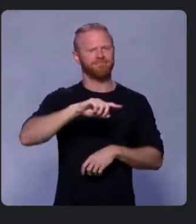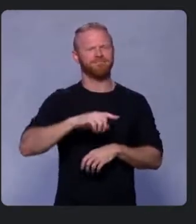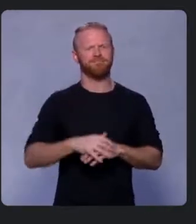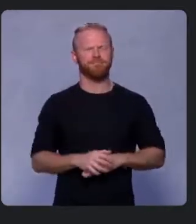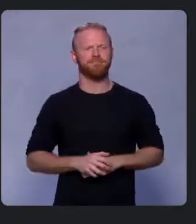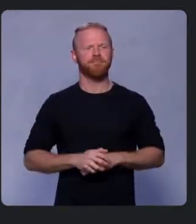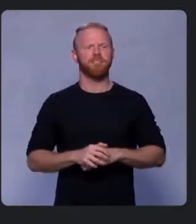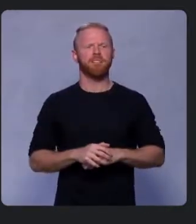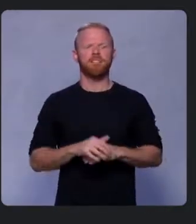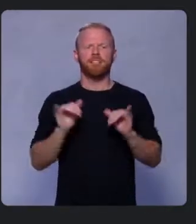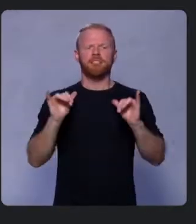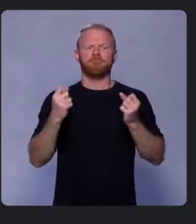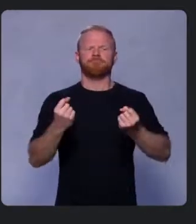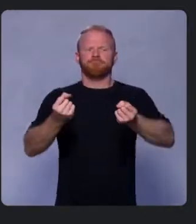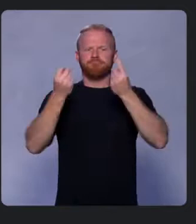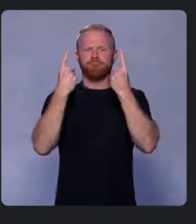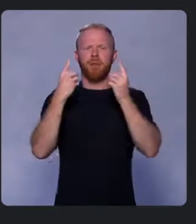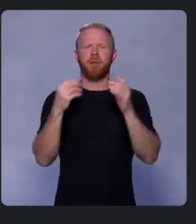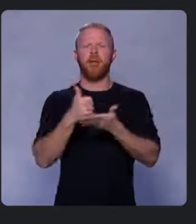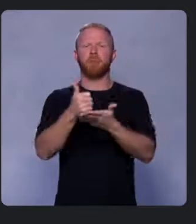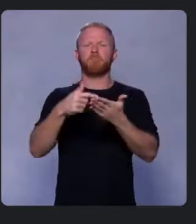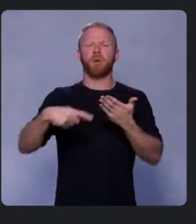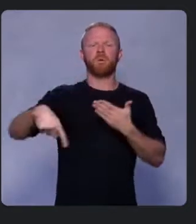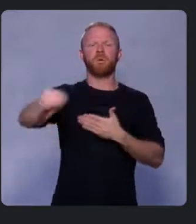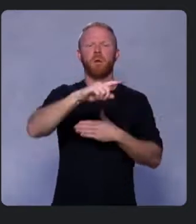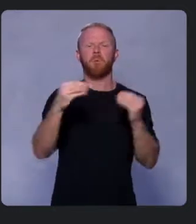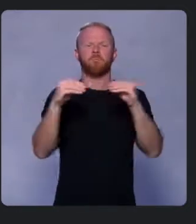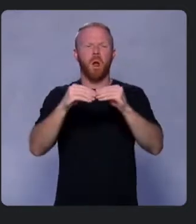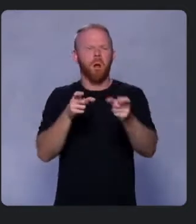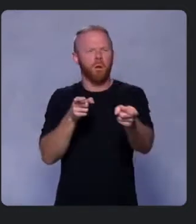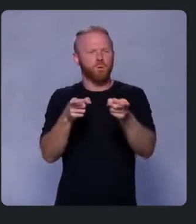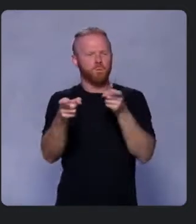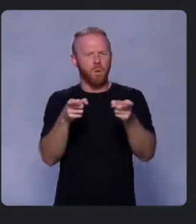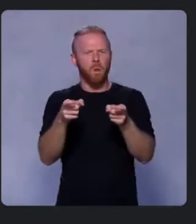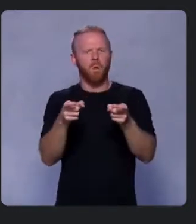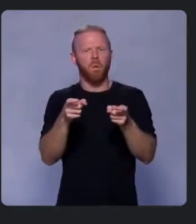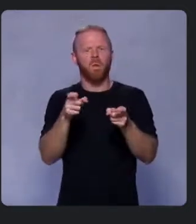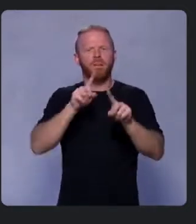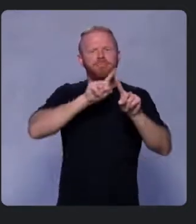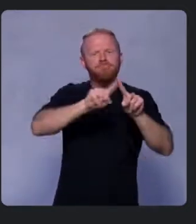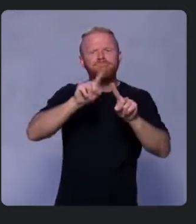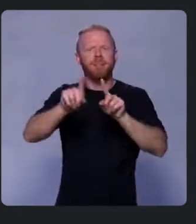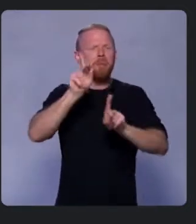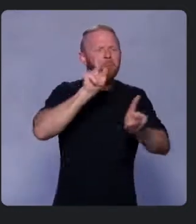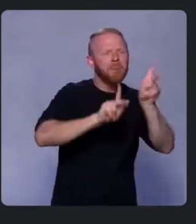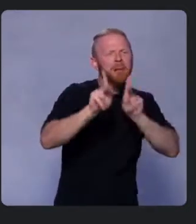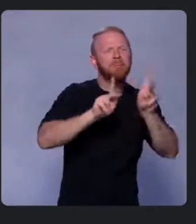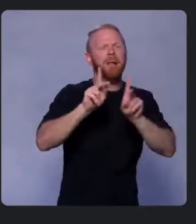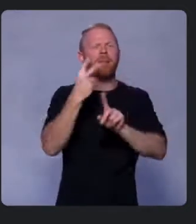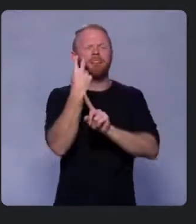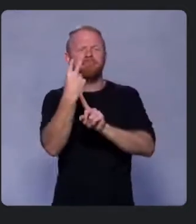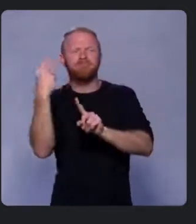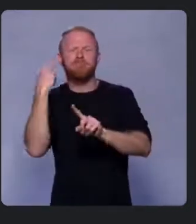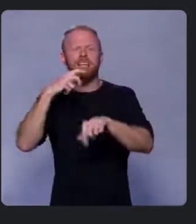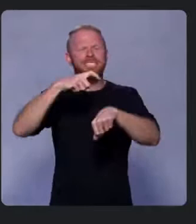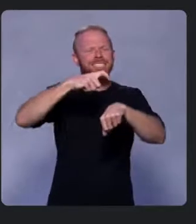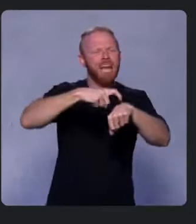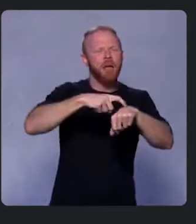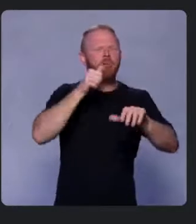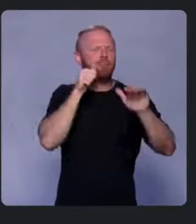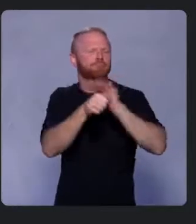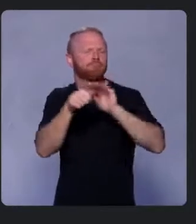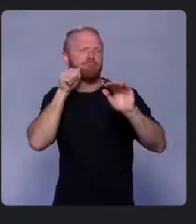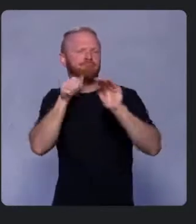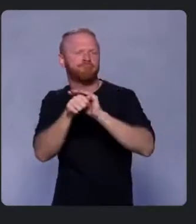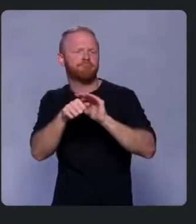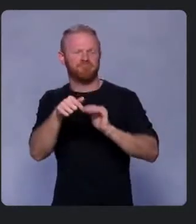us to give you the control to hide photos of certain people or time periods from our Memories feature. And soon, you'll